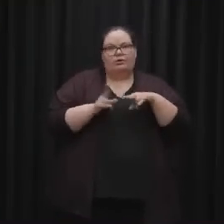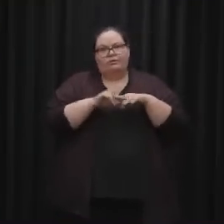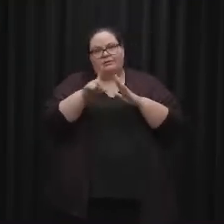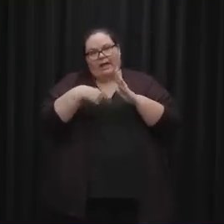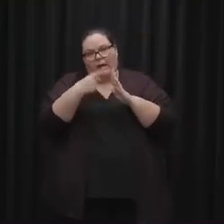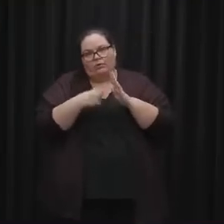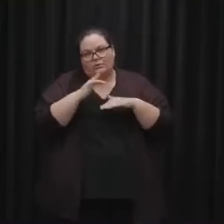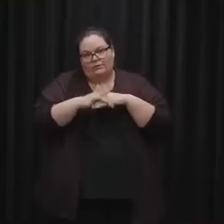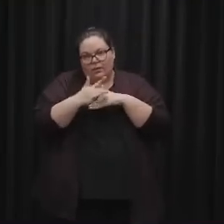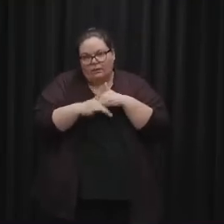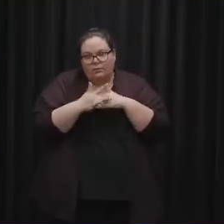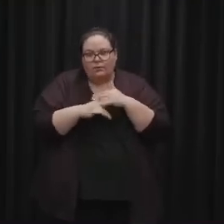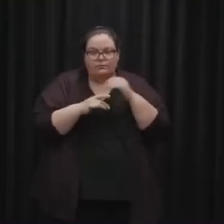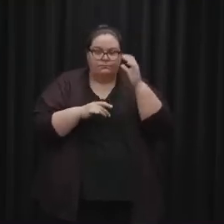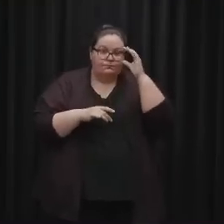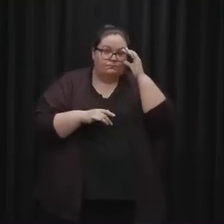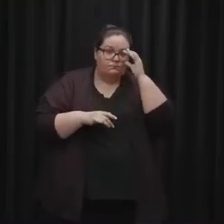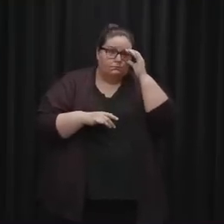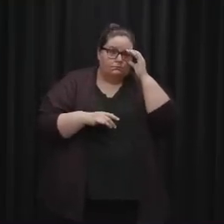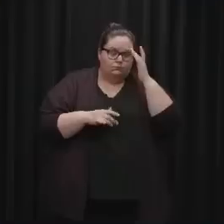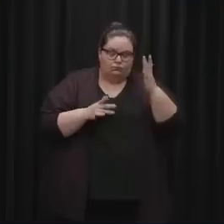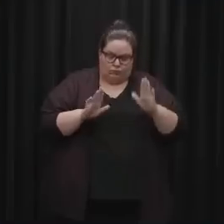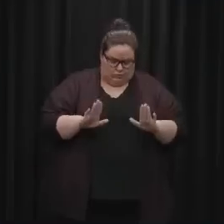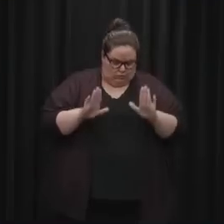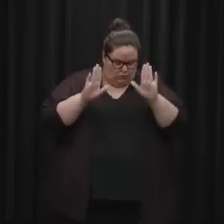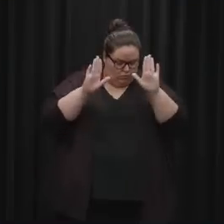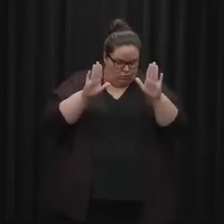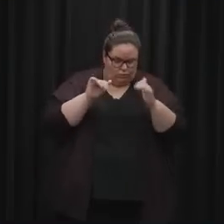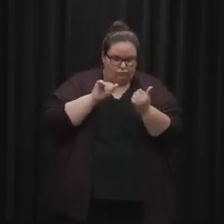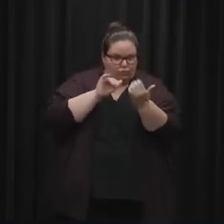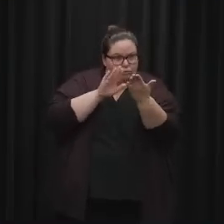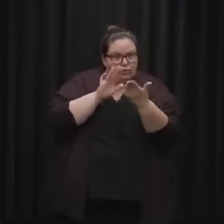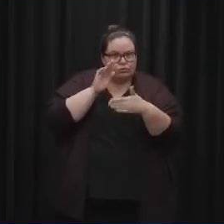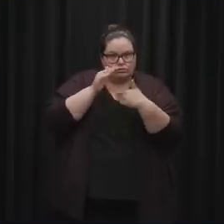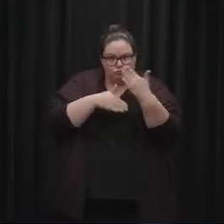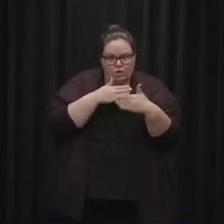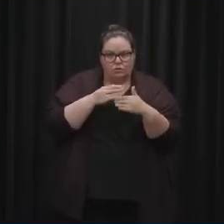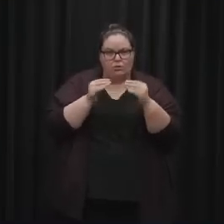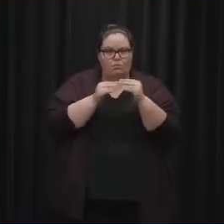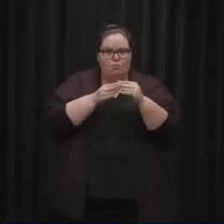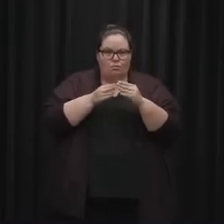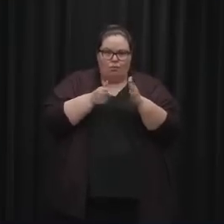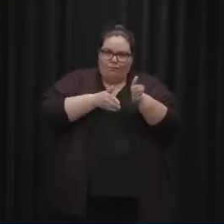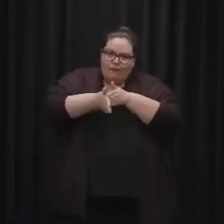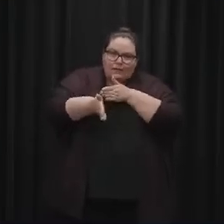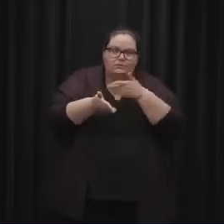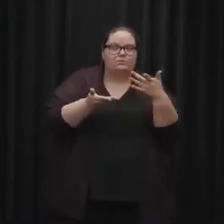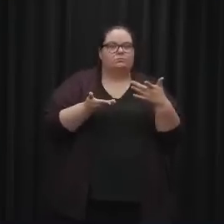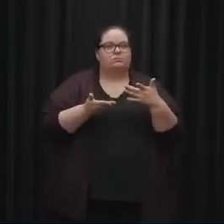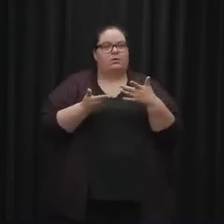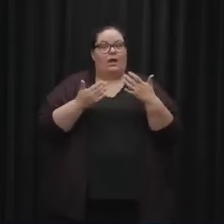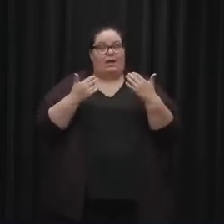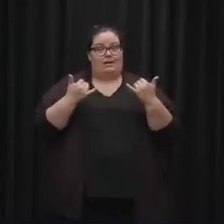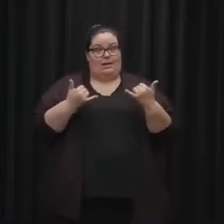and we've really had a really great way of looking at the process to streamline it. We actually have an